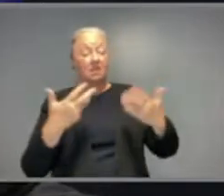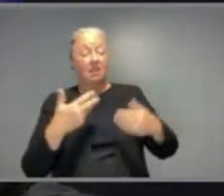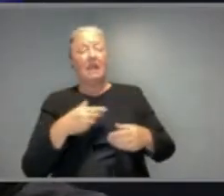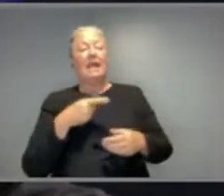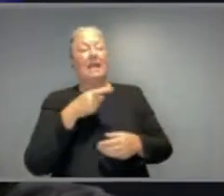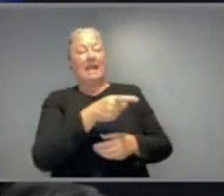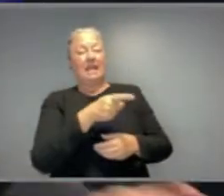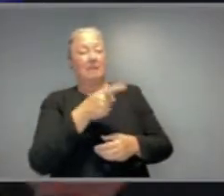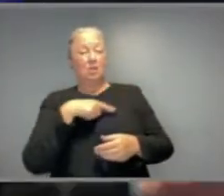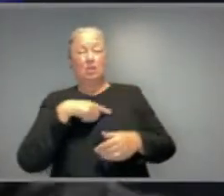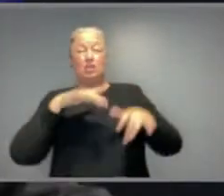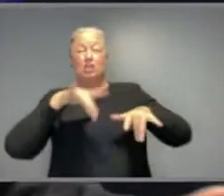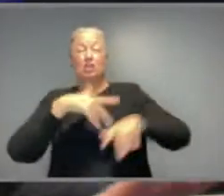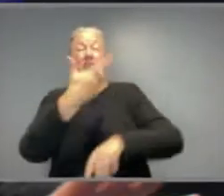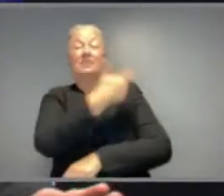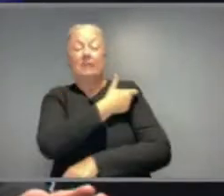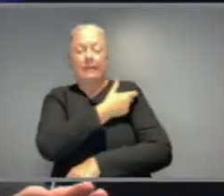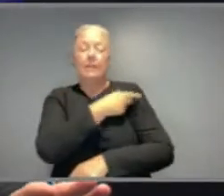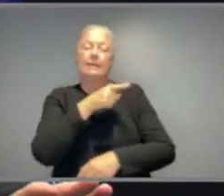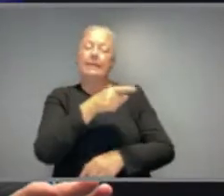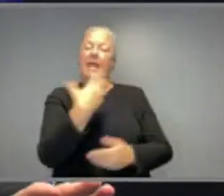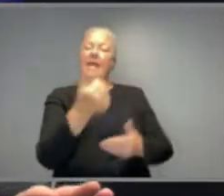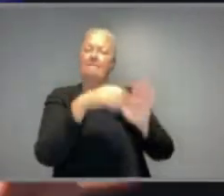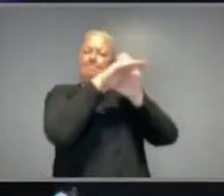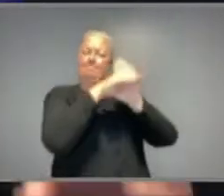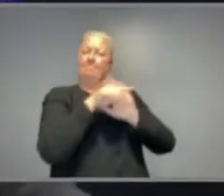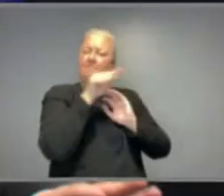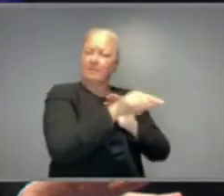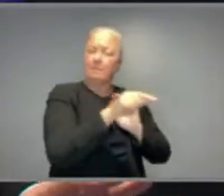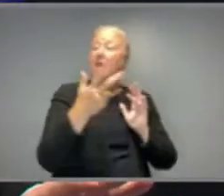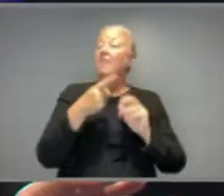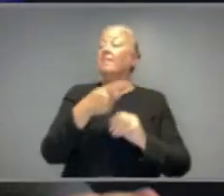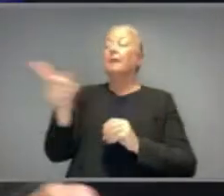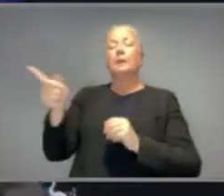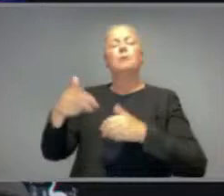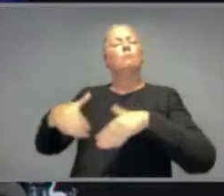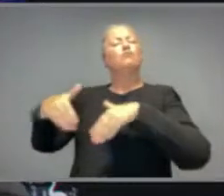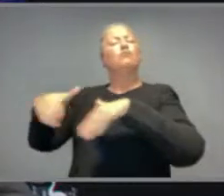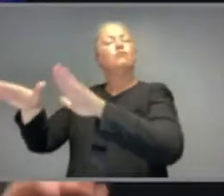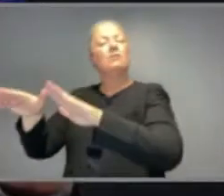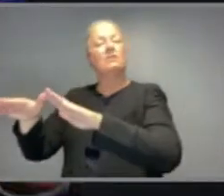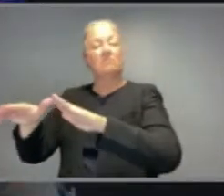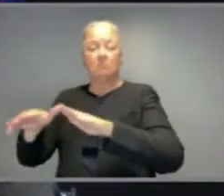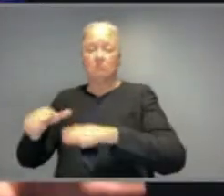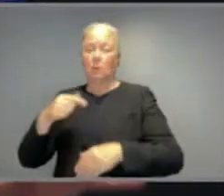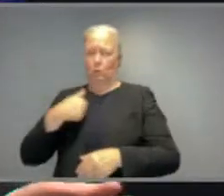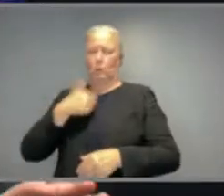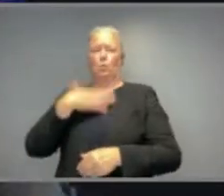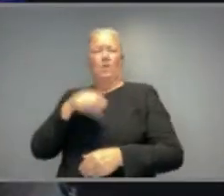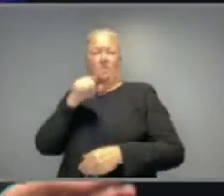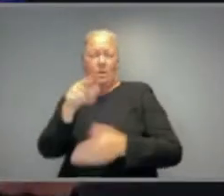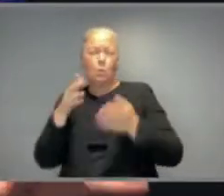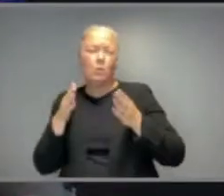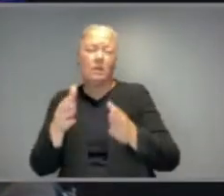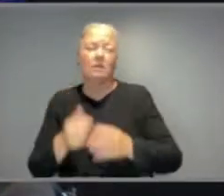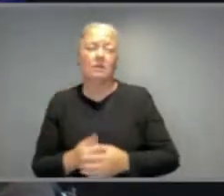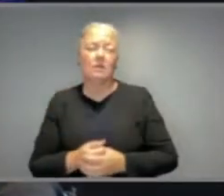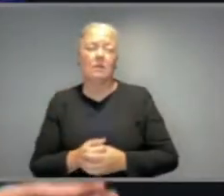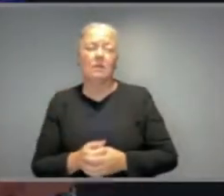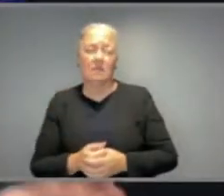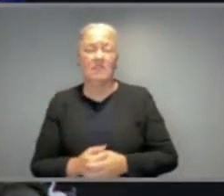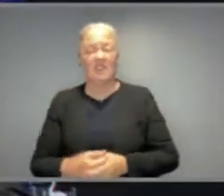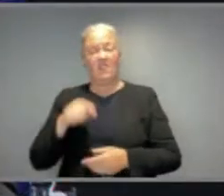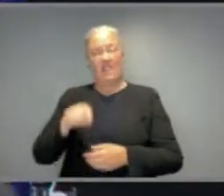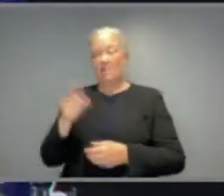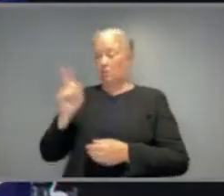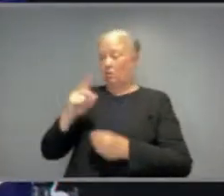unvaccinated. That's the scientific approach. That's the approach that we're taking. That's the clear evidence-based plan that